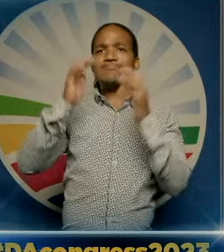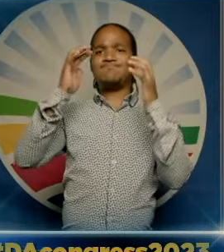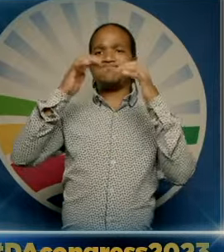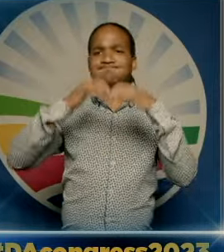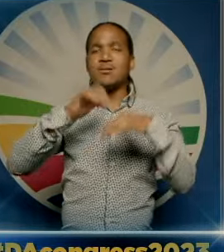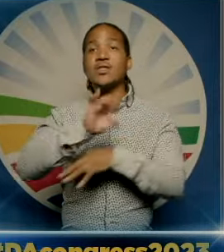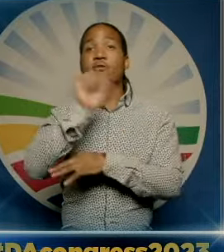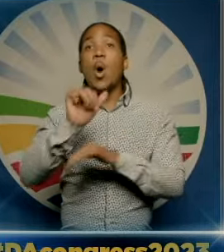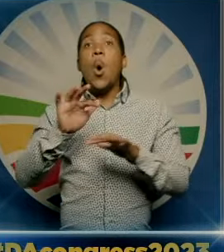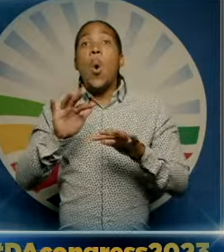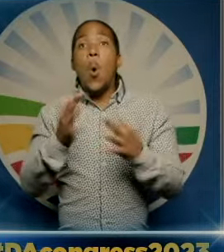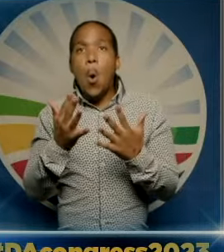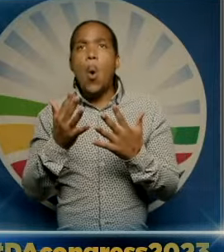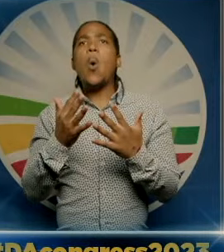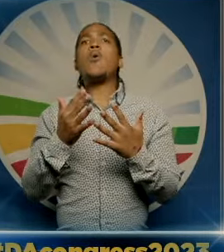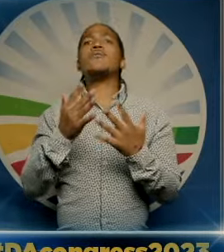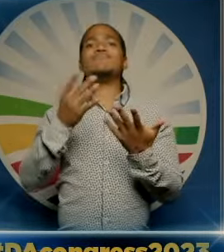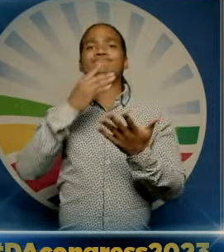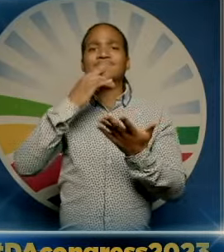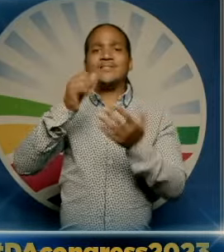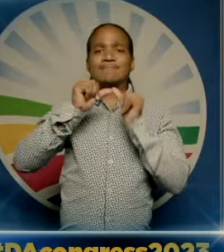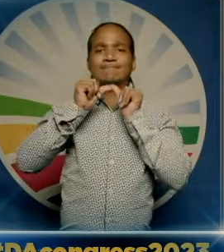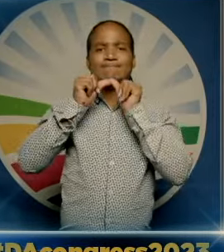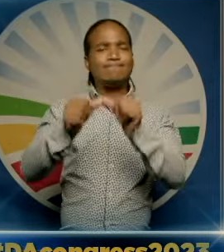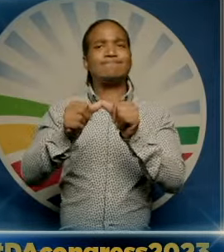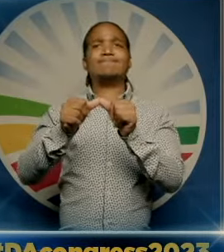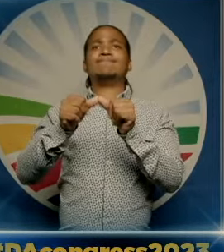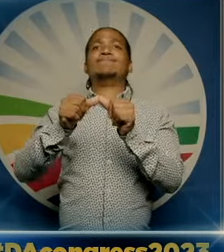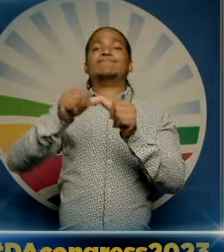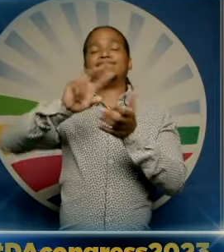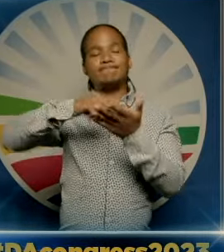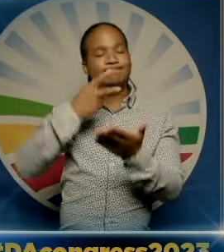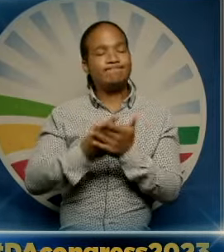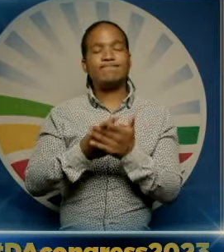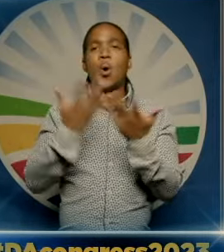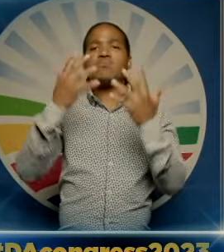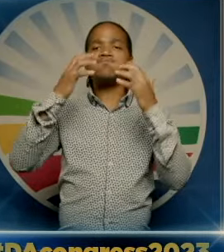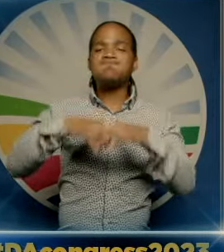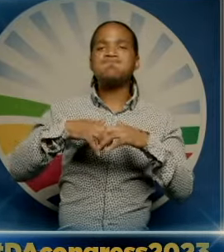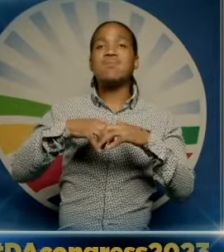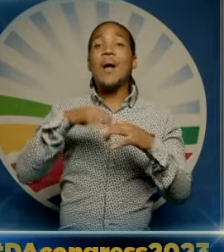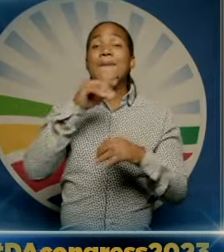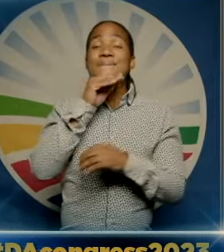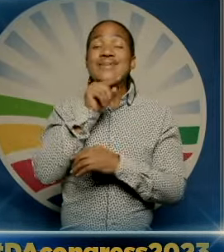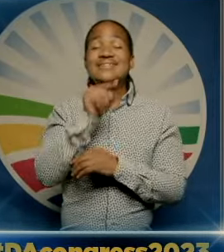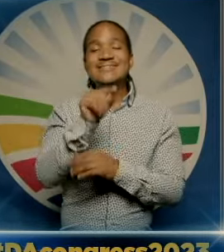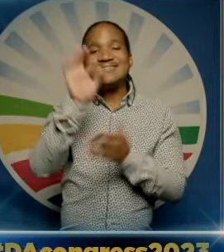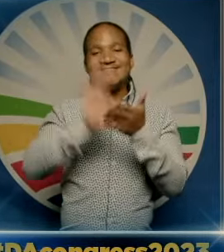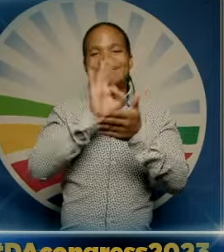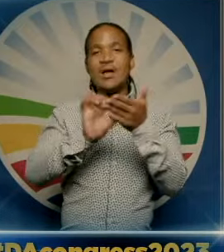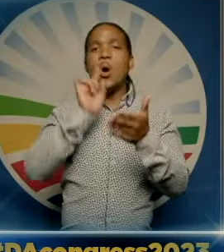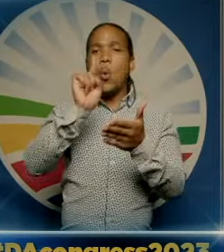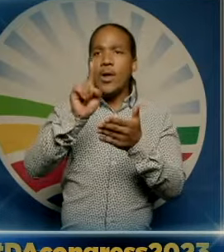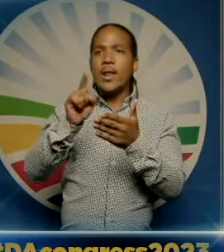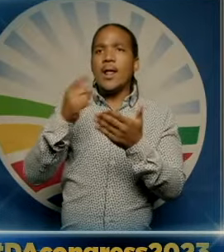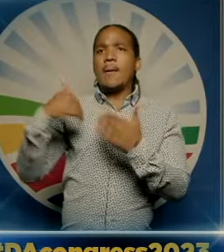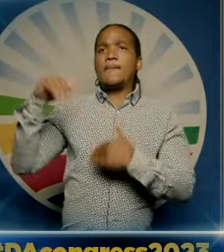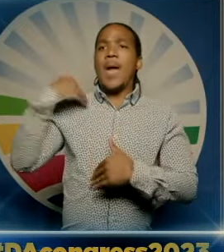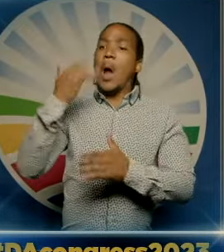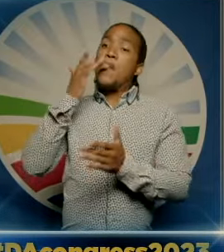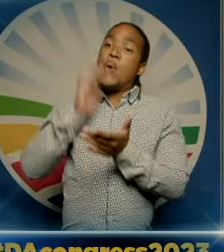that stemmed the free fall. It will be the election that brought to life the promise of 1994.